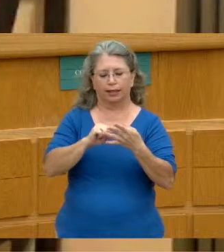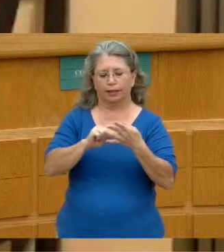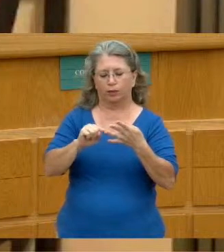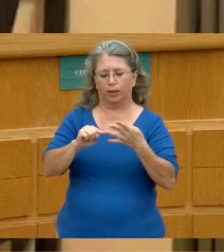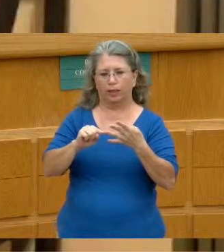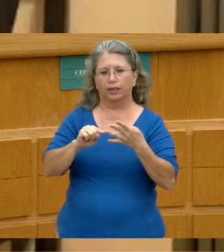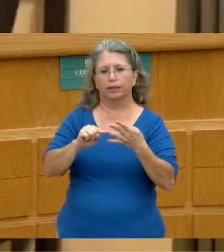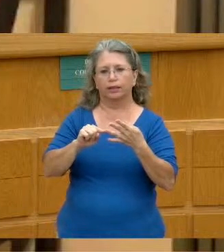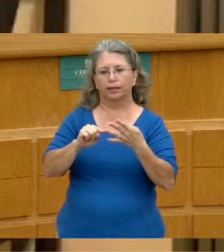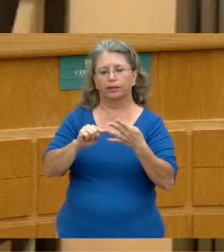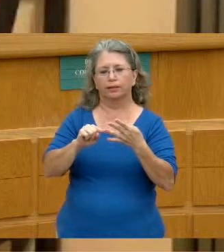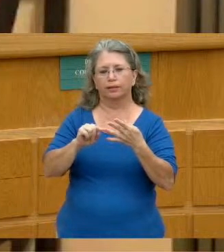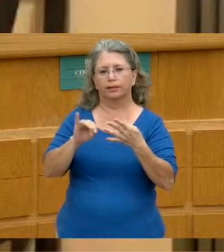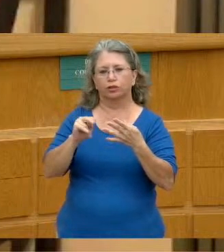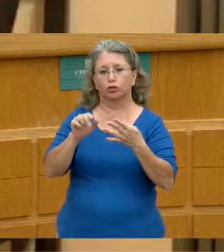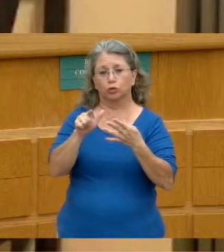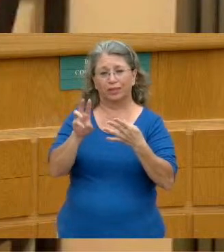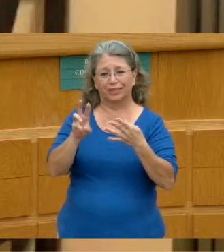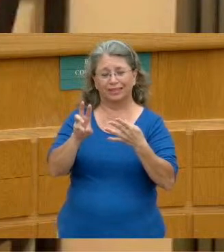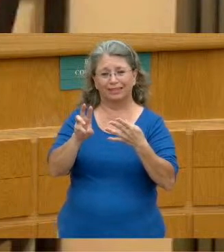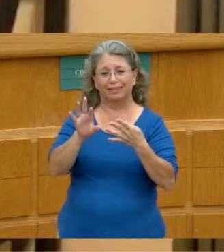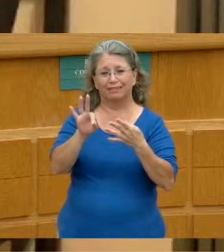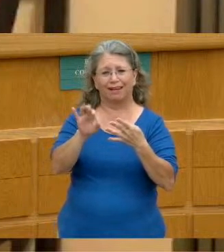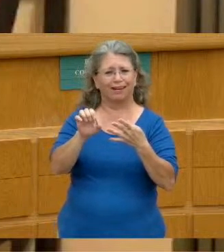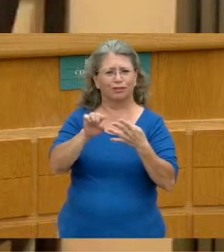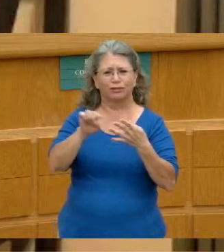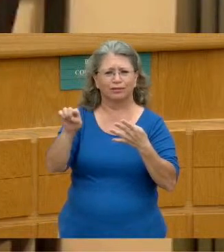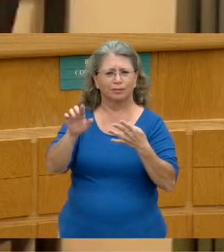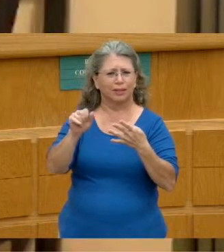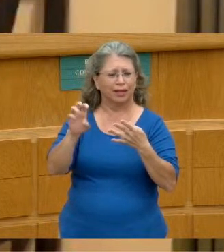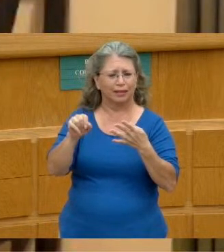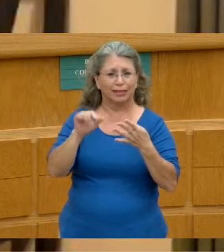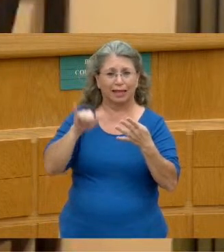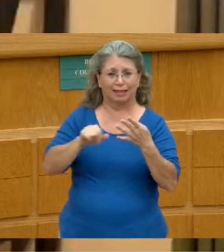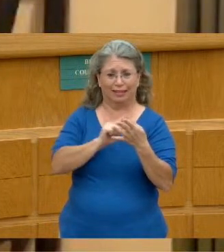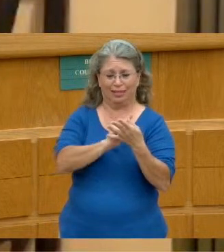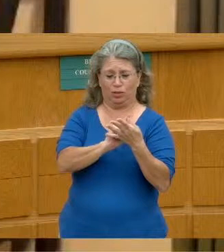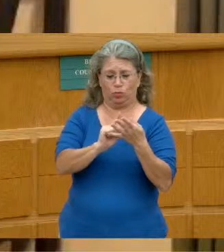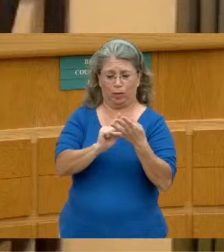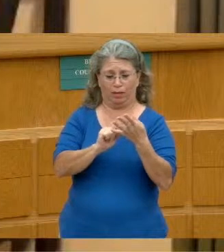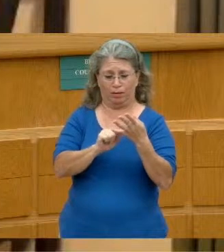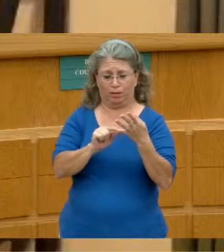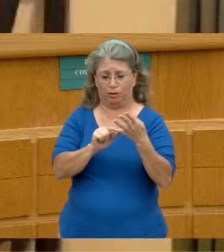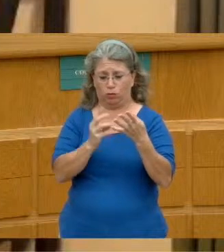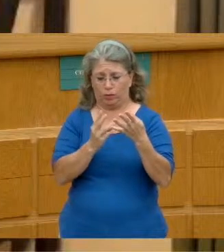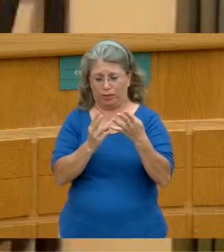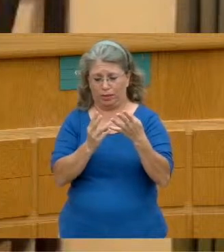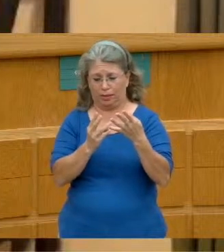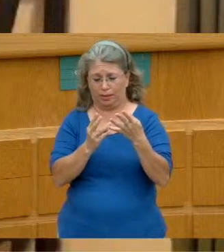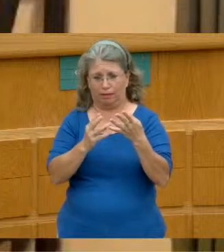we had 951 cases. This week so far, and we're only on Wednesday, we still have to get to